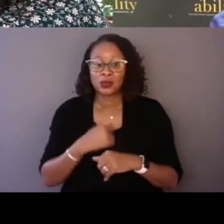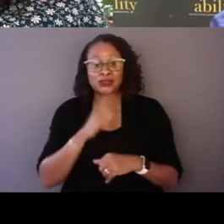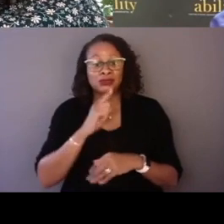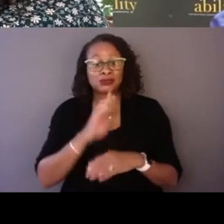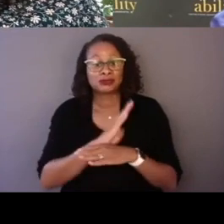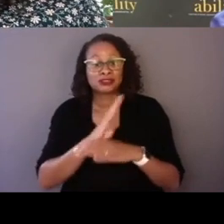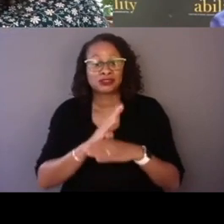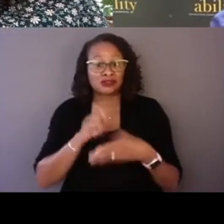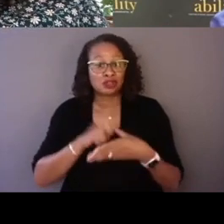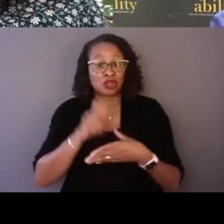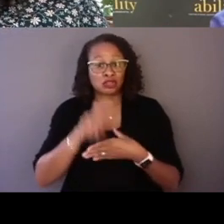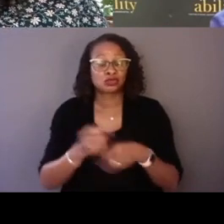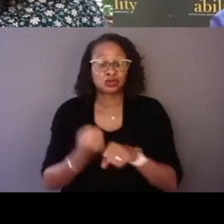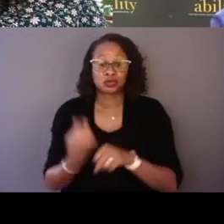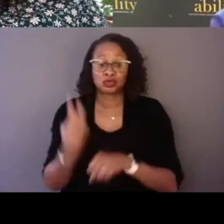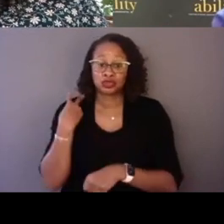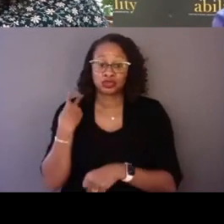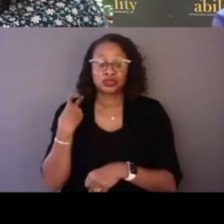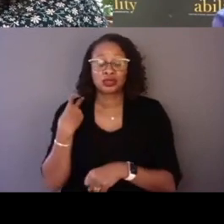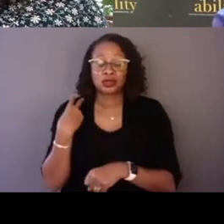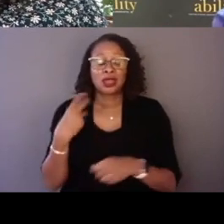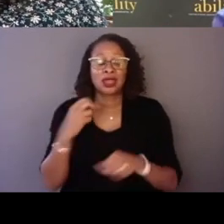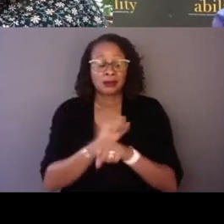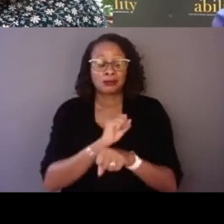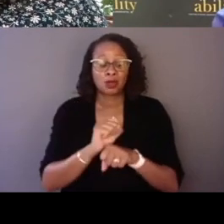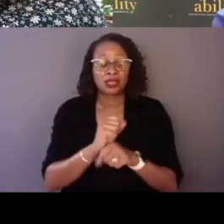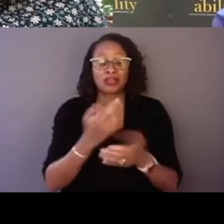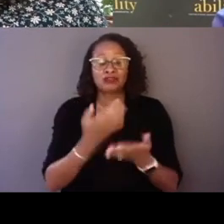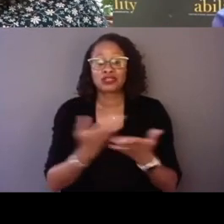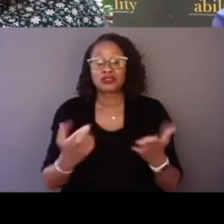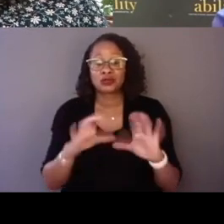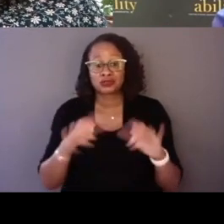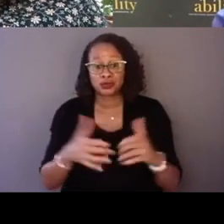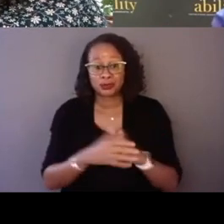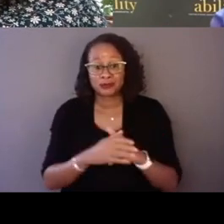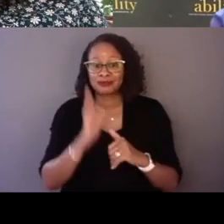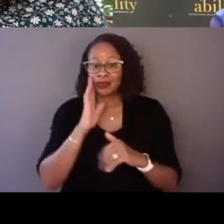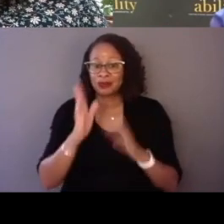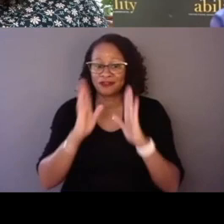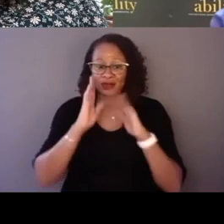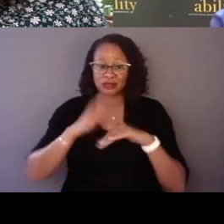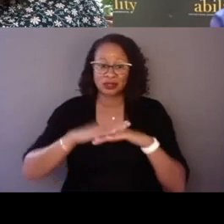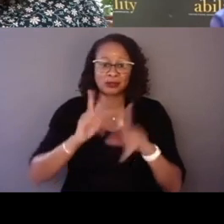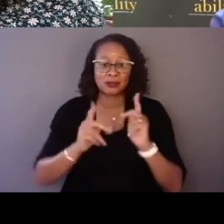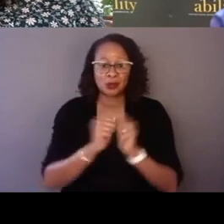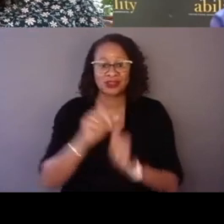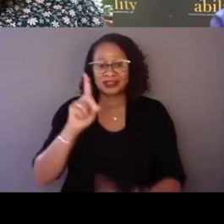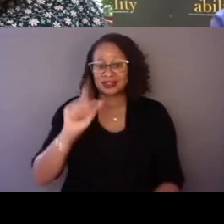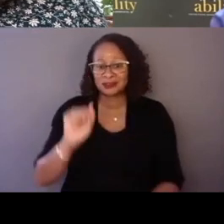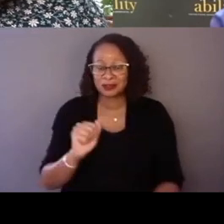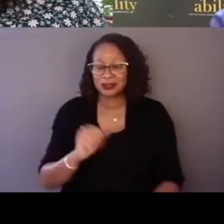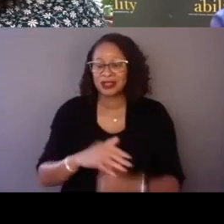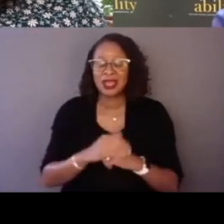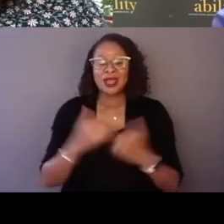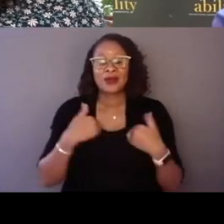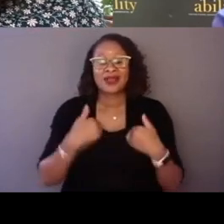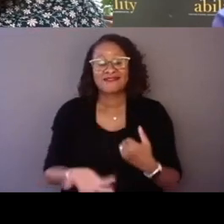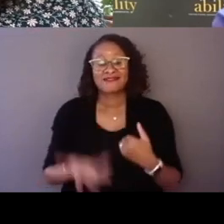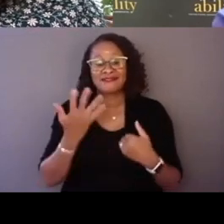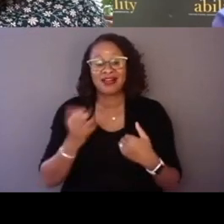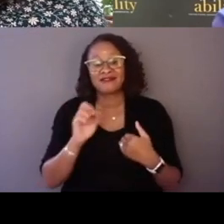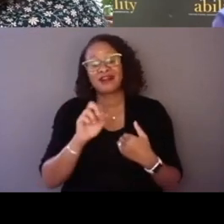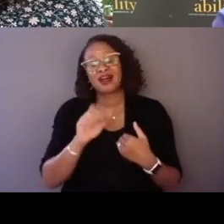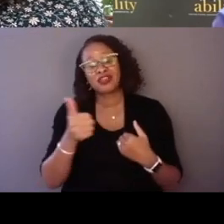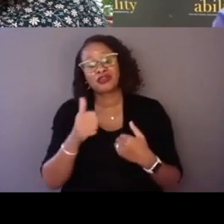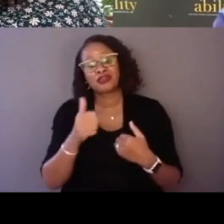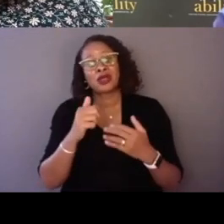2 years ago an employee resource group that is focused on people with disabilities. And we have 5 other employee resource